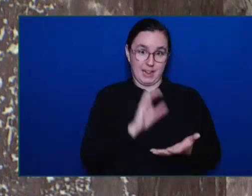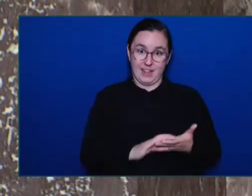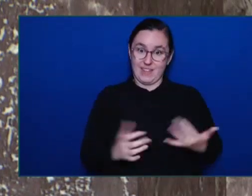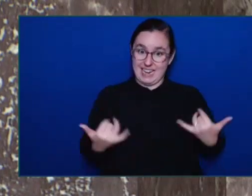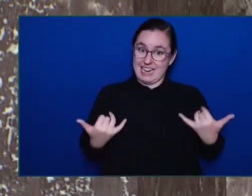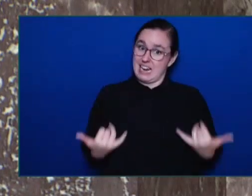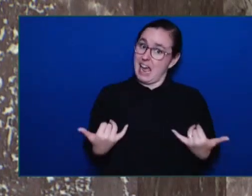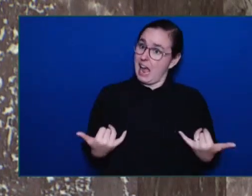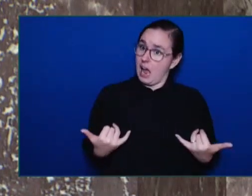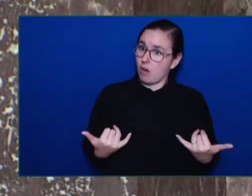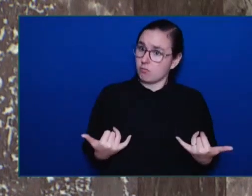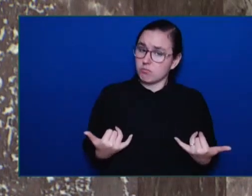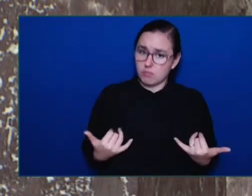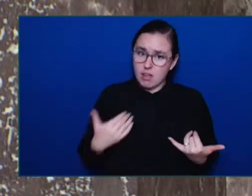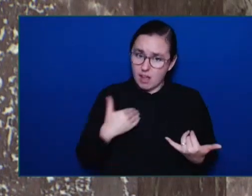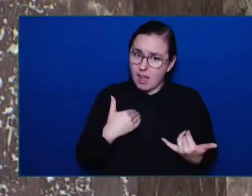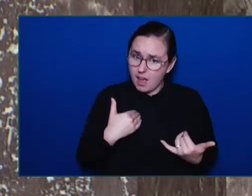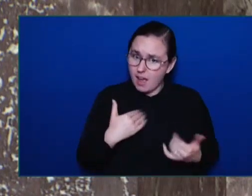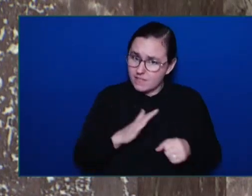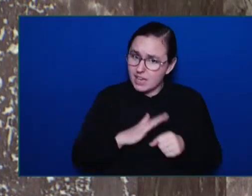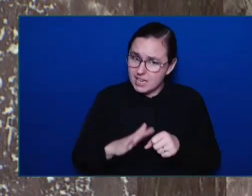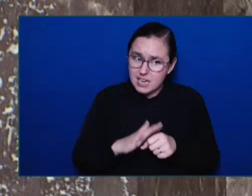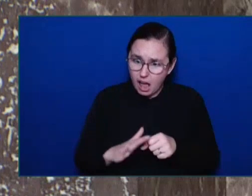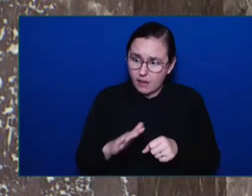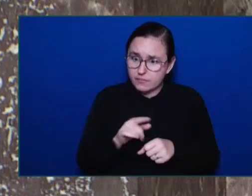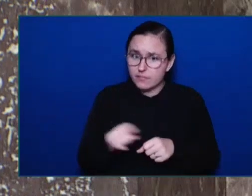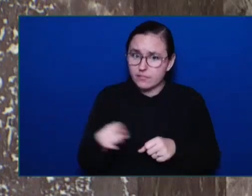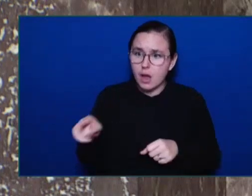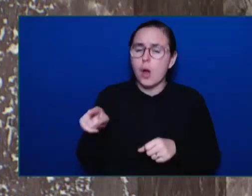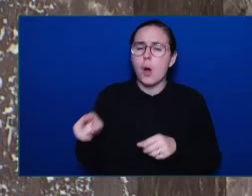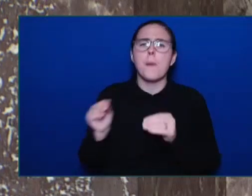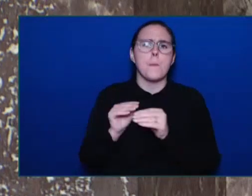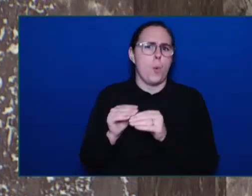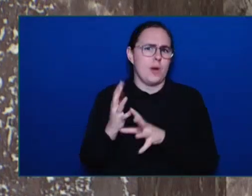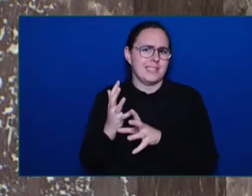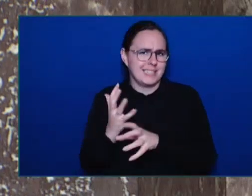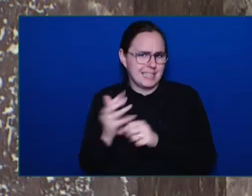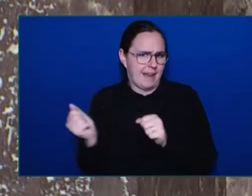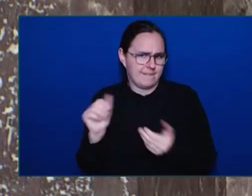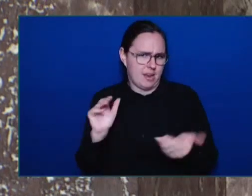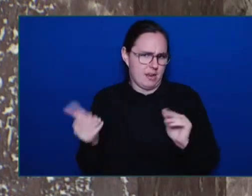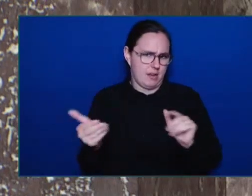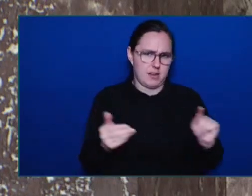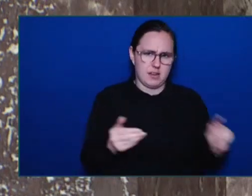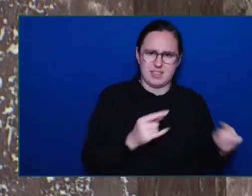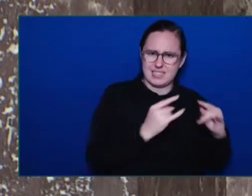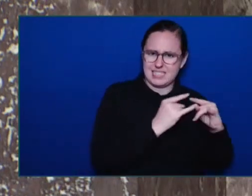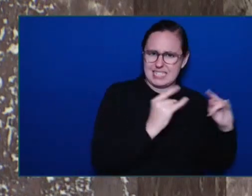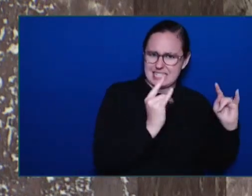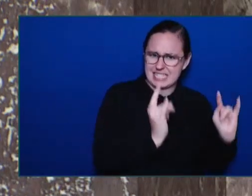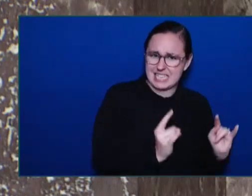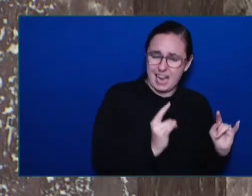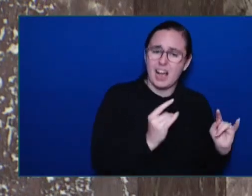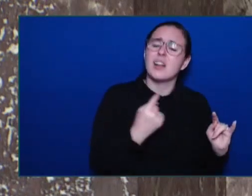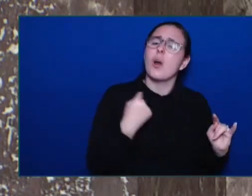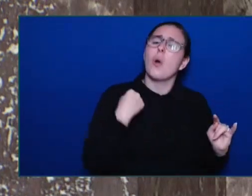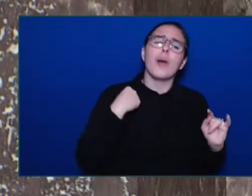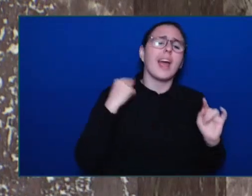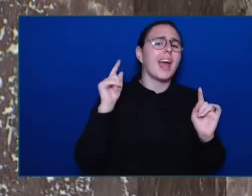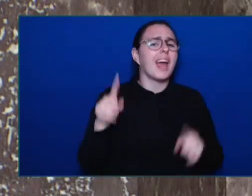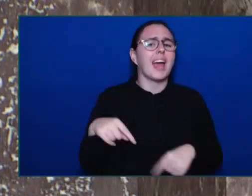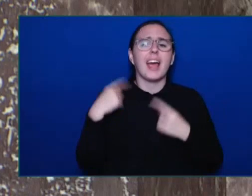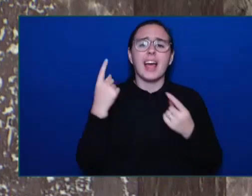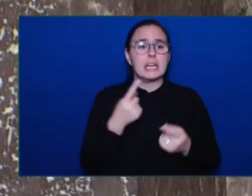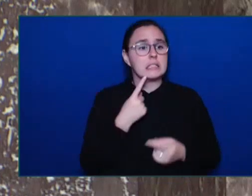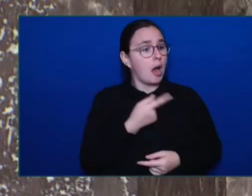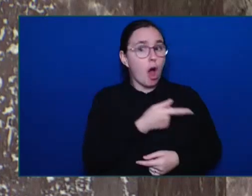said from the beginning that encampments are not safe. We've always said that from the beginning, but we need to get people in the shelters and then do the